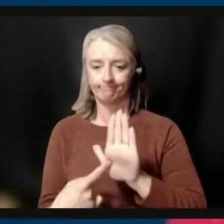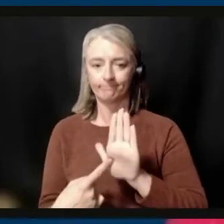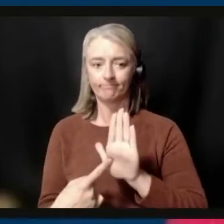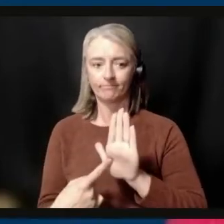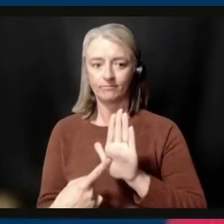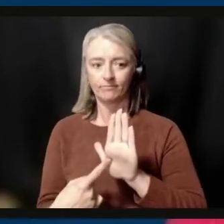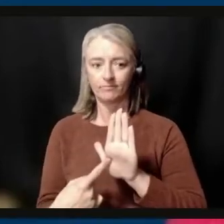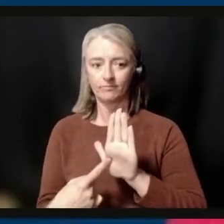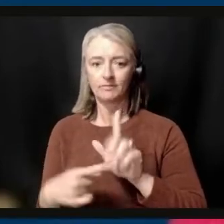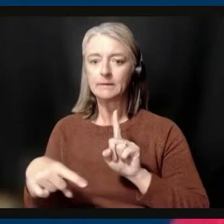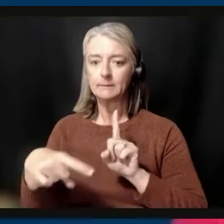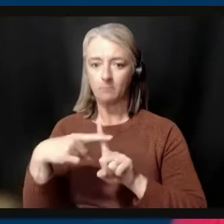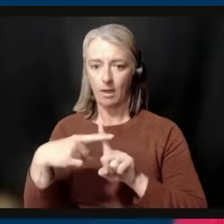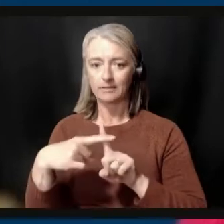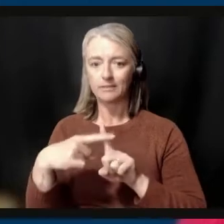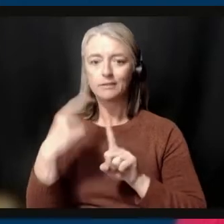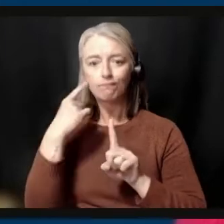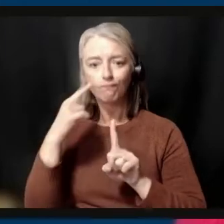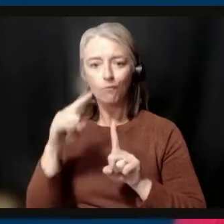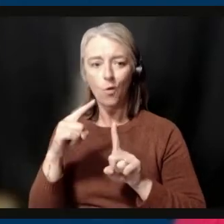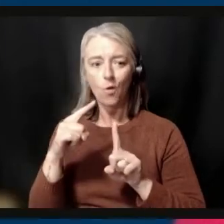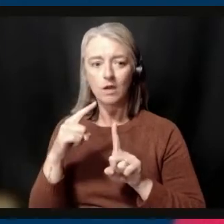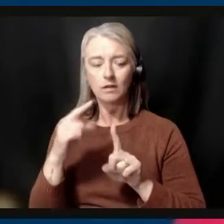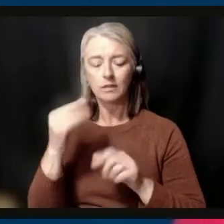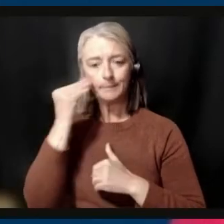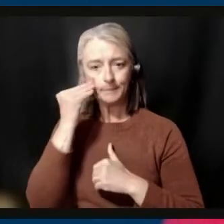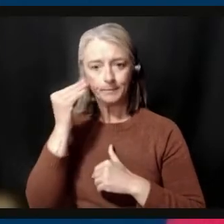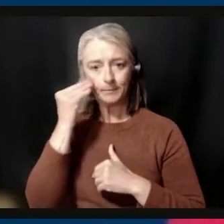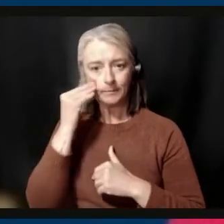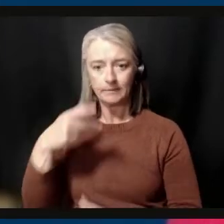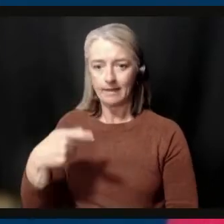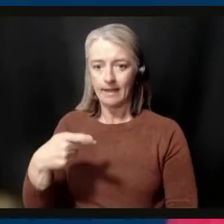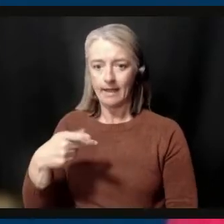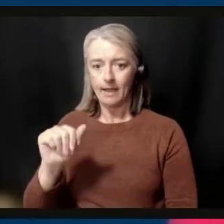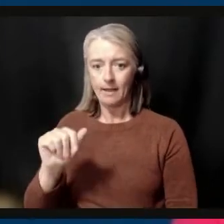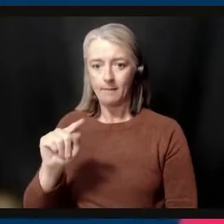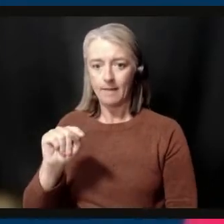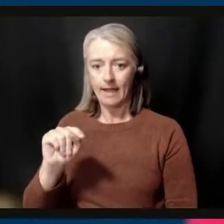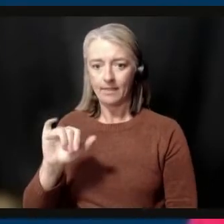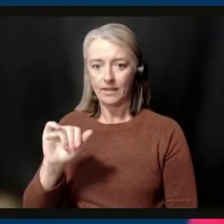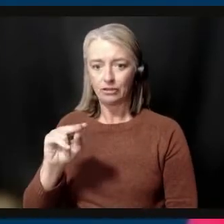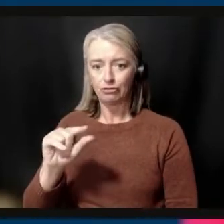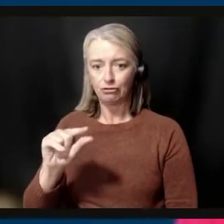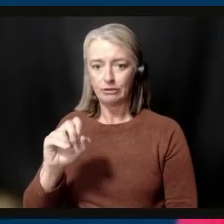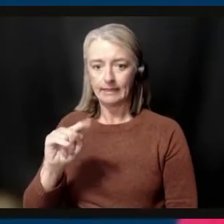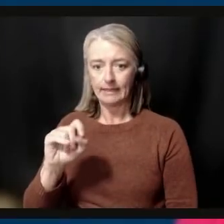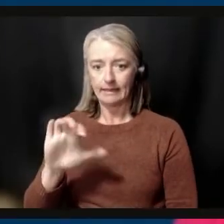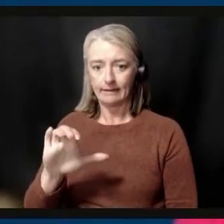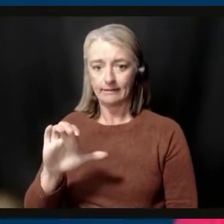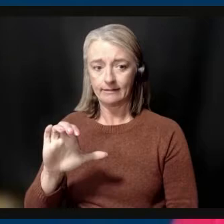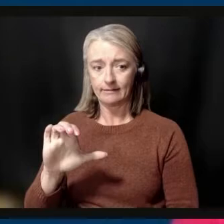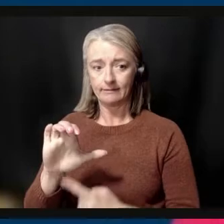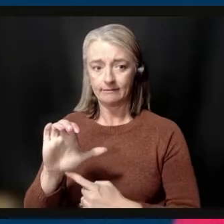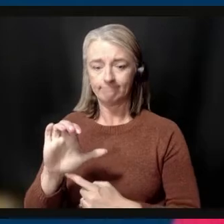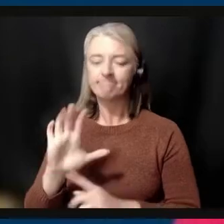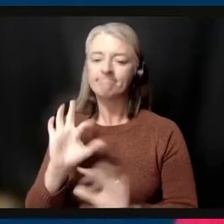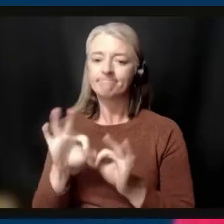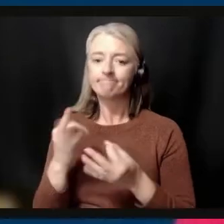was positive for a known pathogenic mutation, and it was the